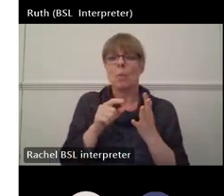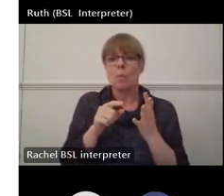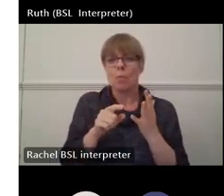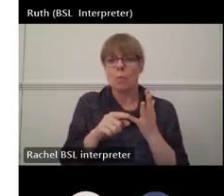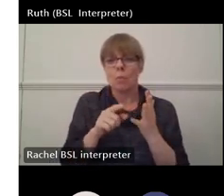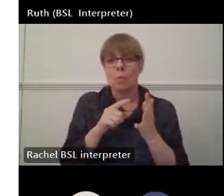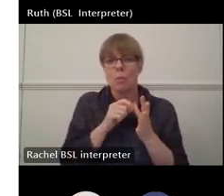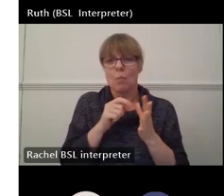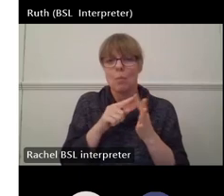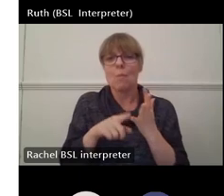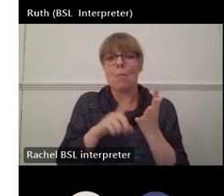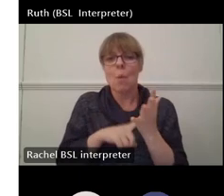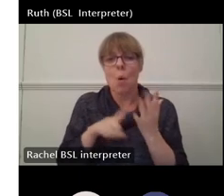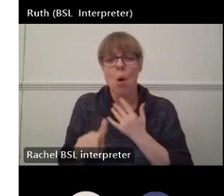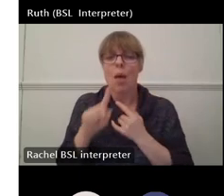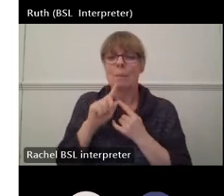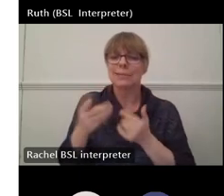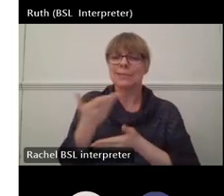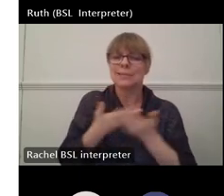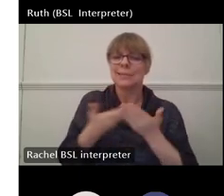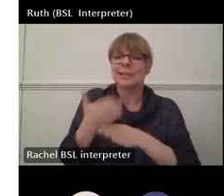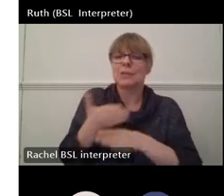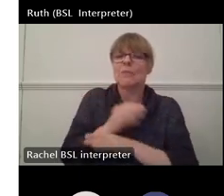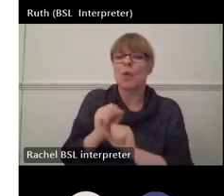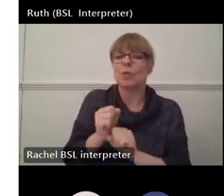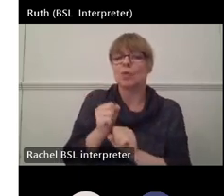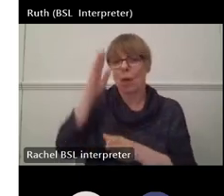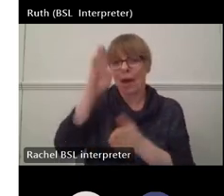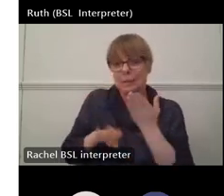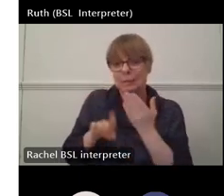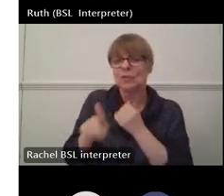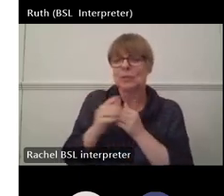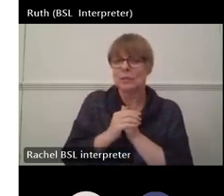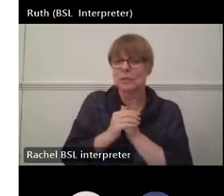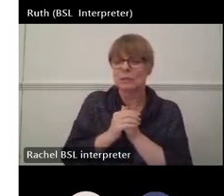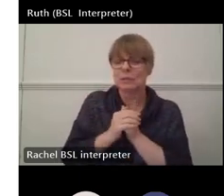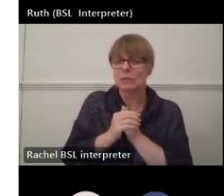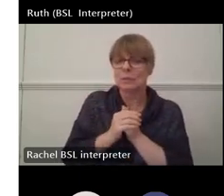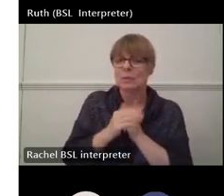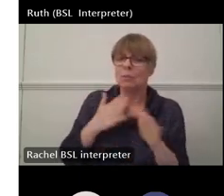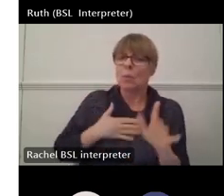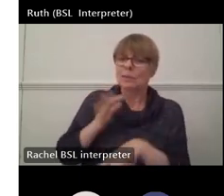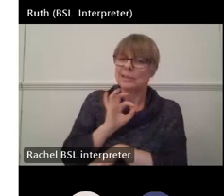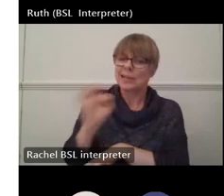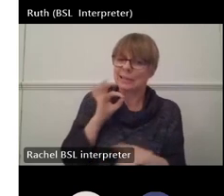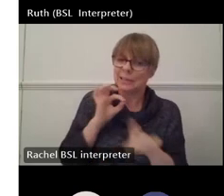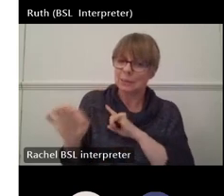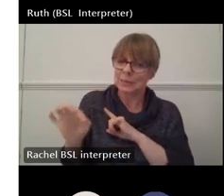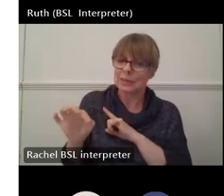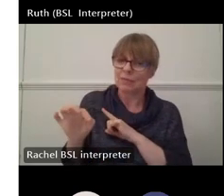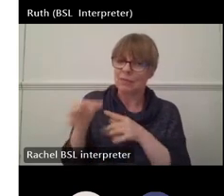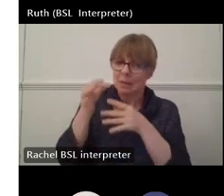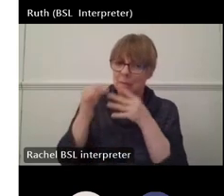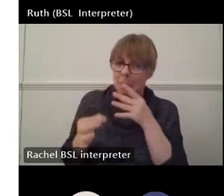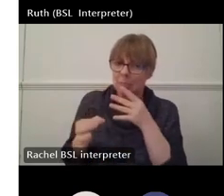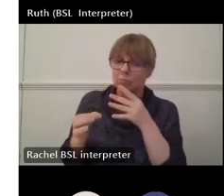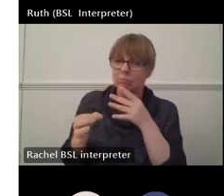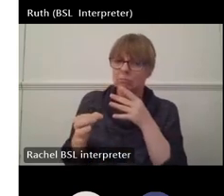your experience, but just wondered whether there were any specific aspects that have